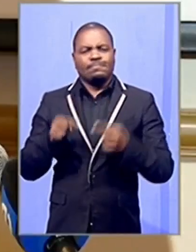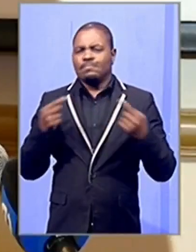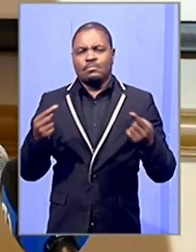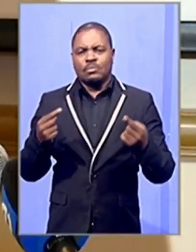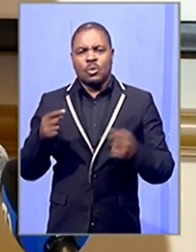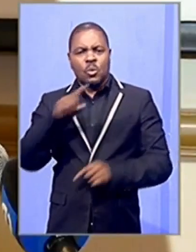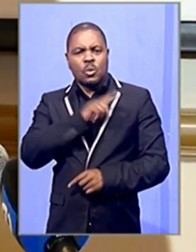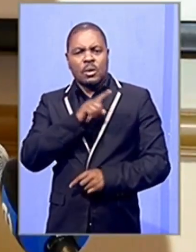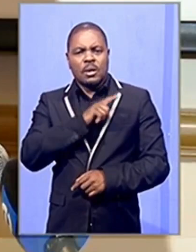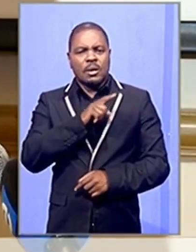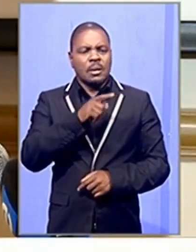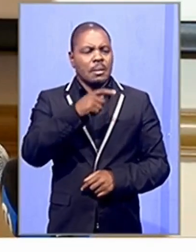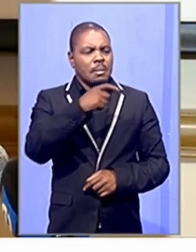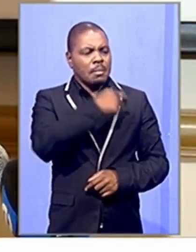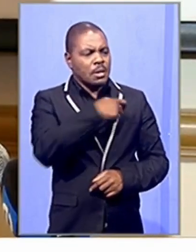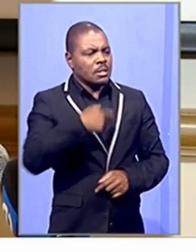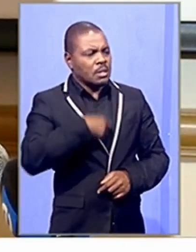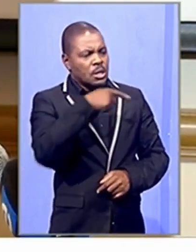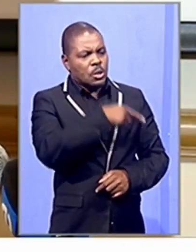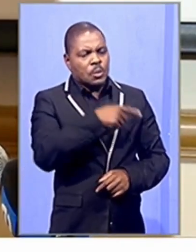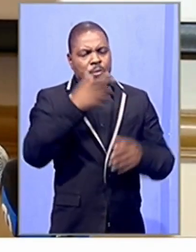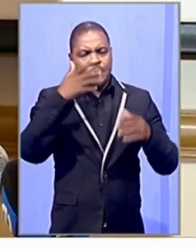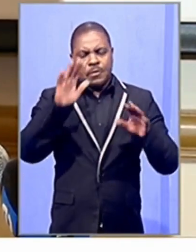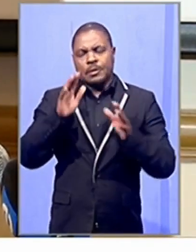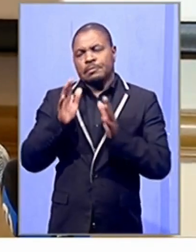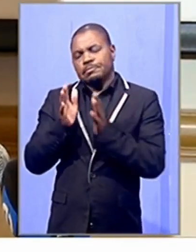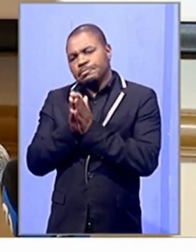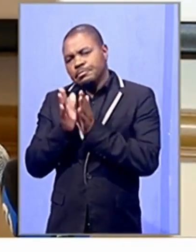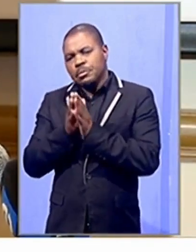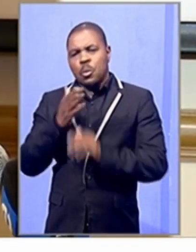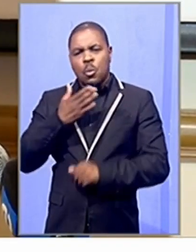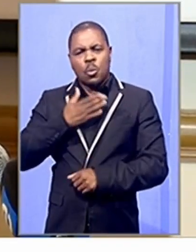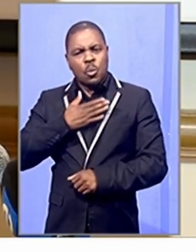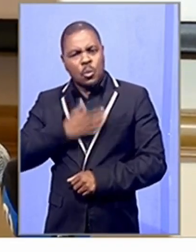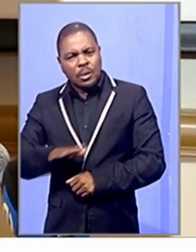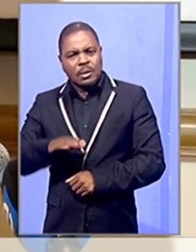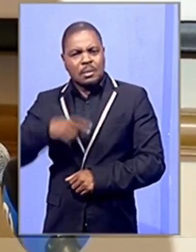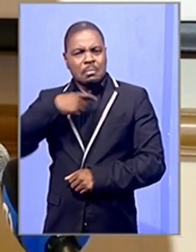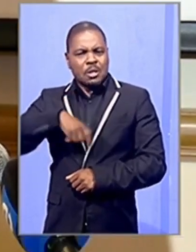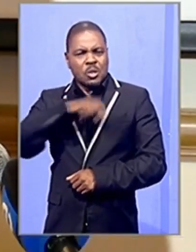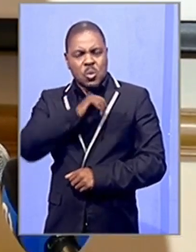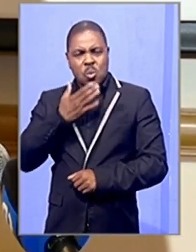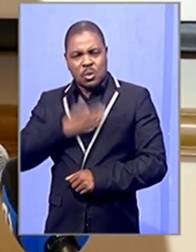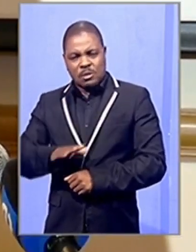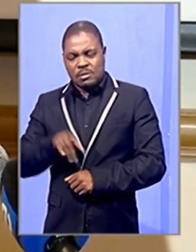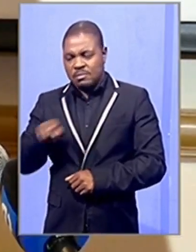because the president has expressed his wishes or his personal wish.